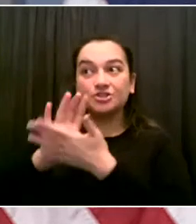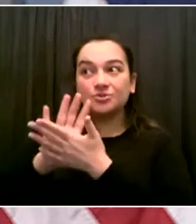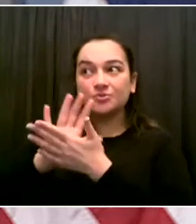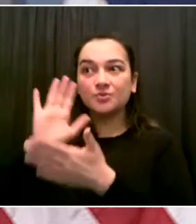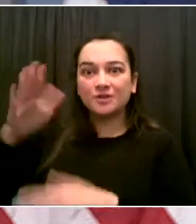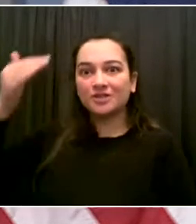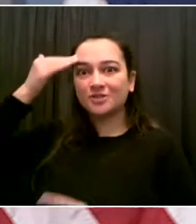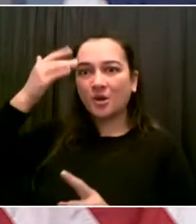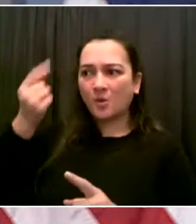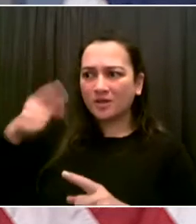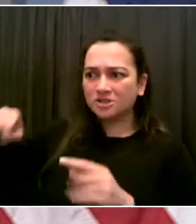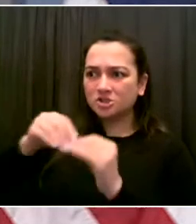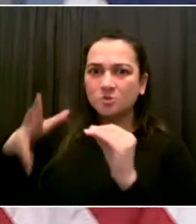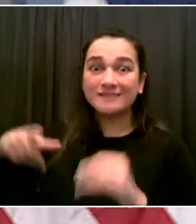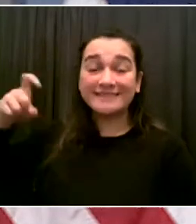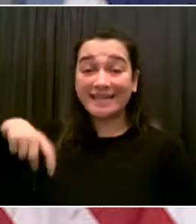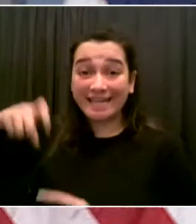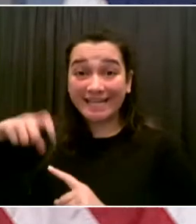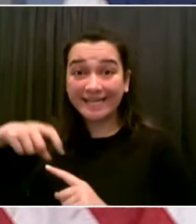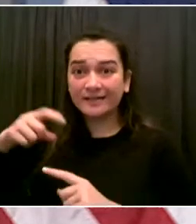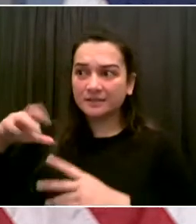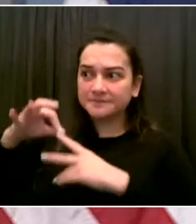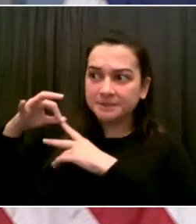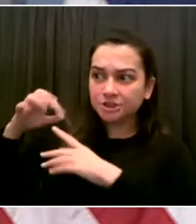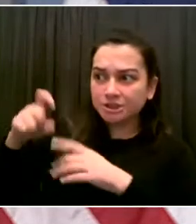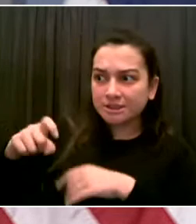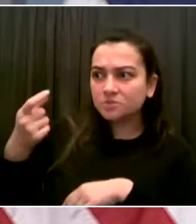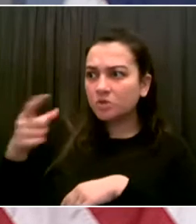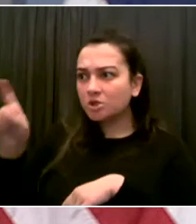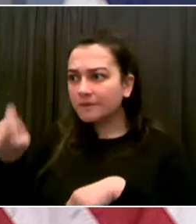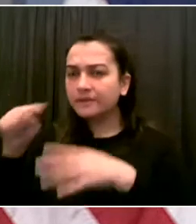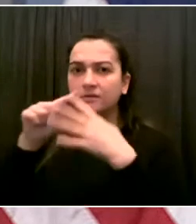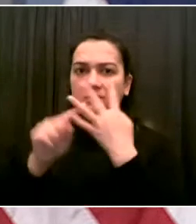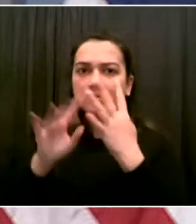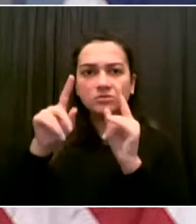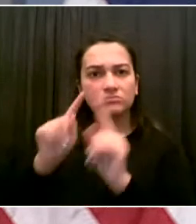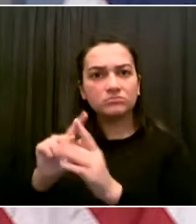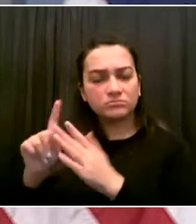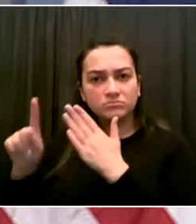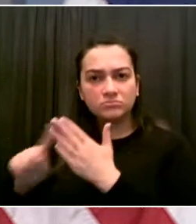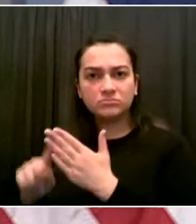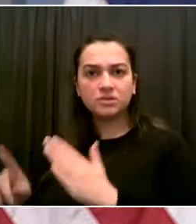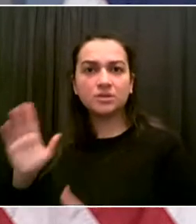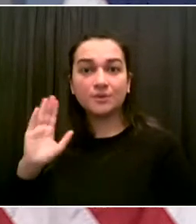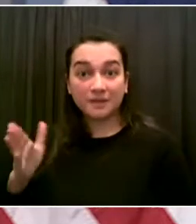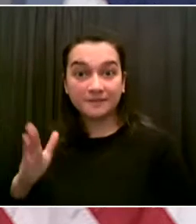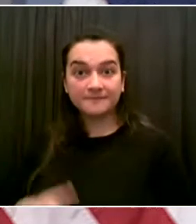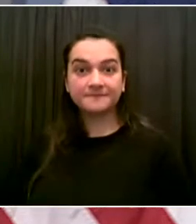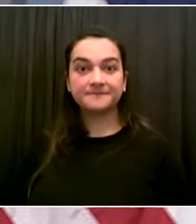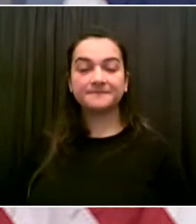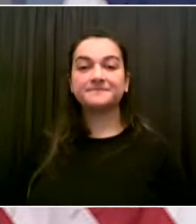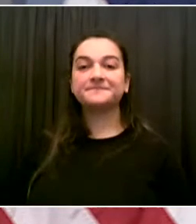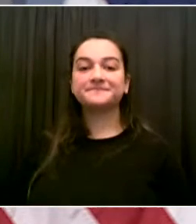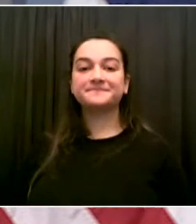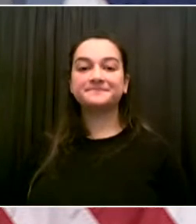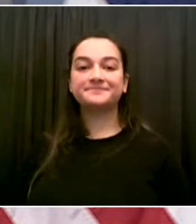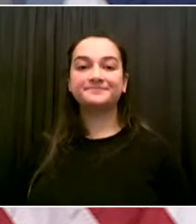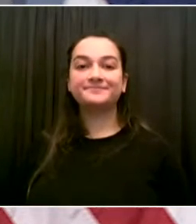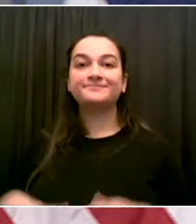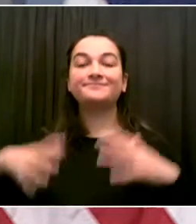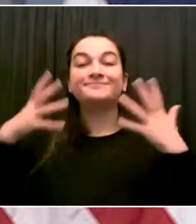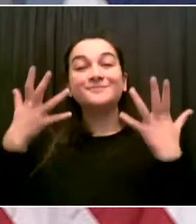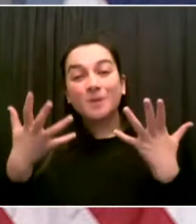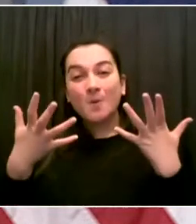a part of this program. And while we want as many students as want to take advantage of this opportunity, we also know that we have students who